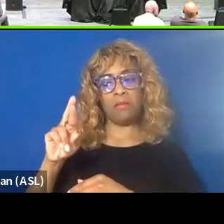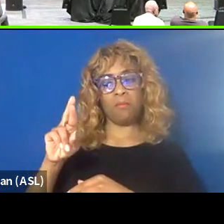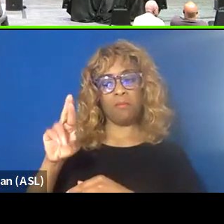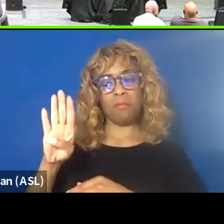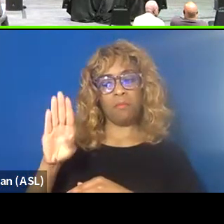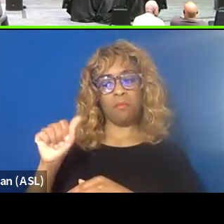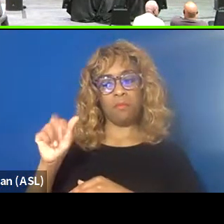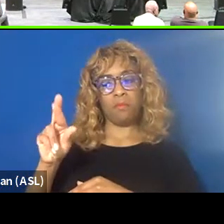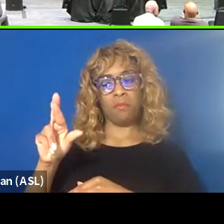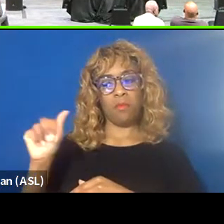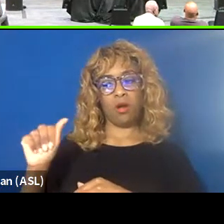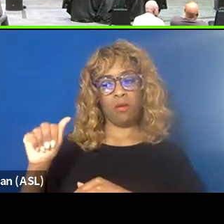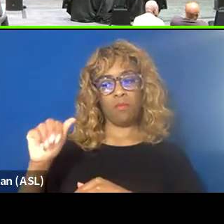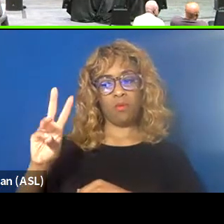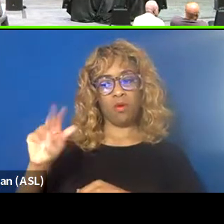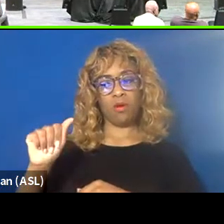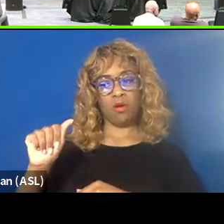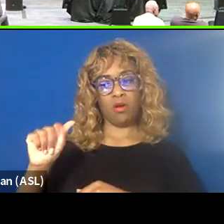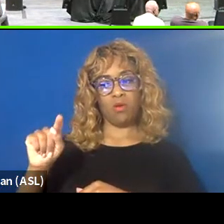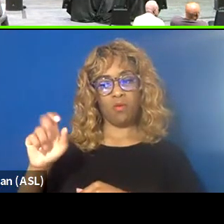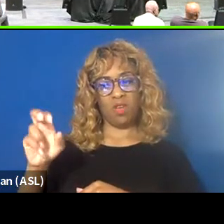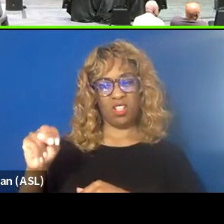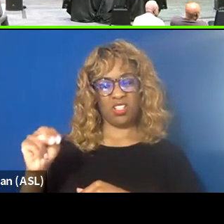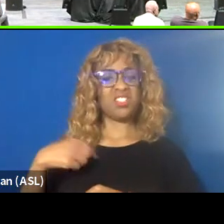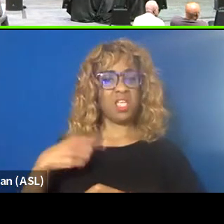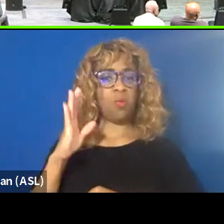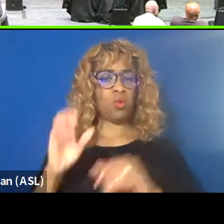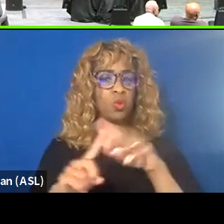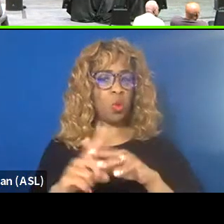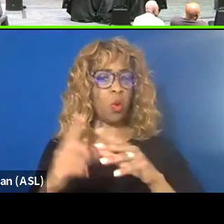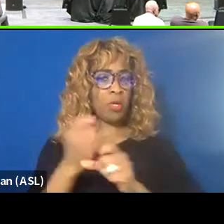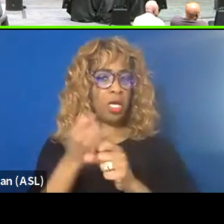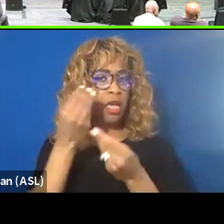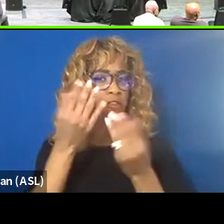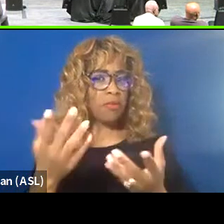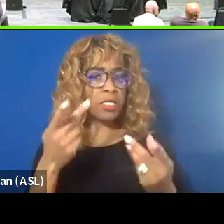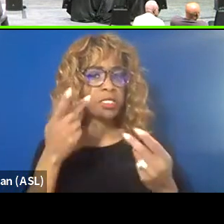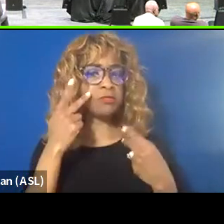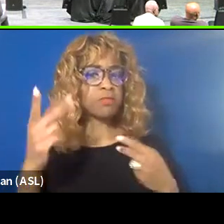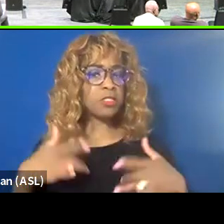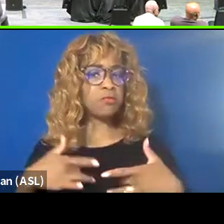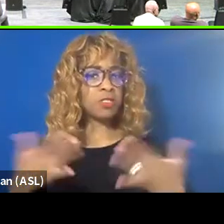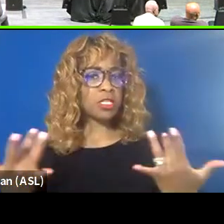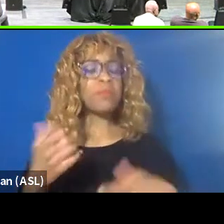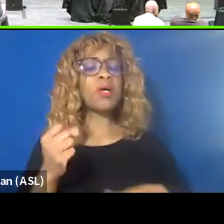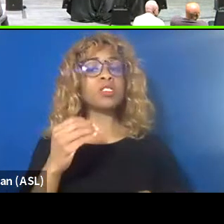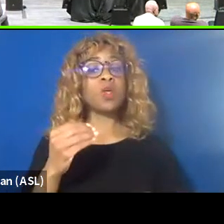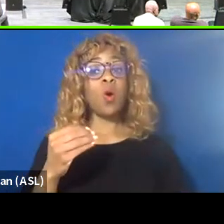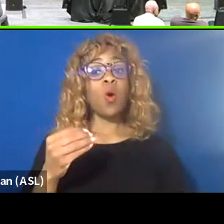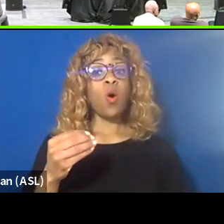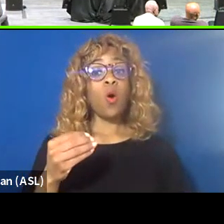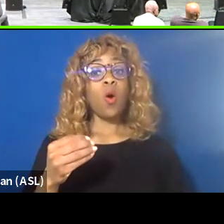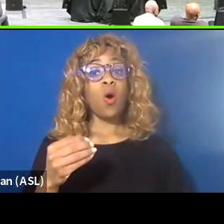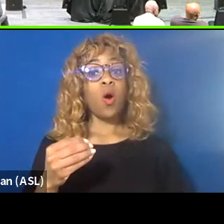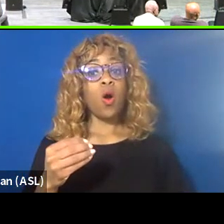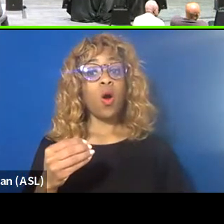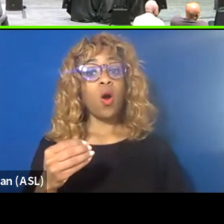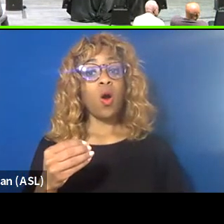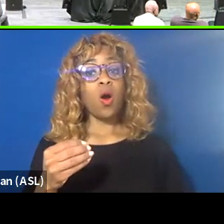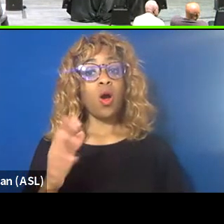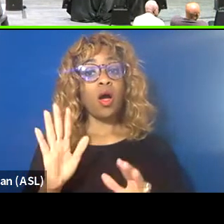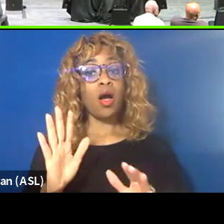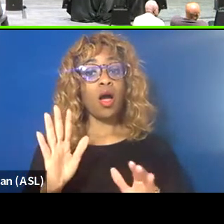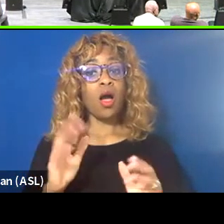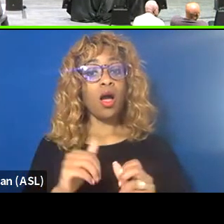more information and look at the information and see what's going on, so where I will